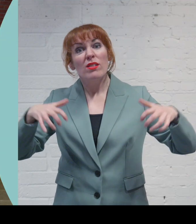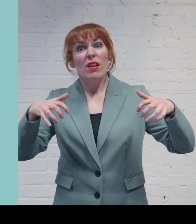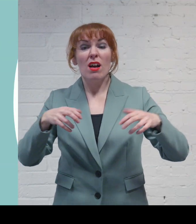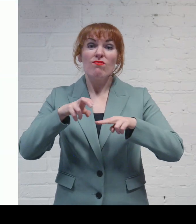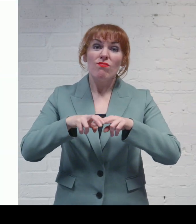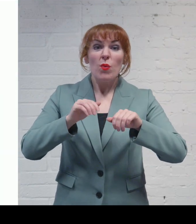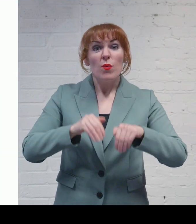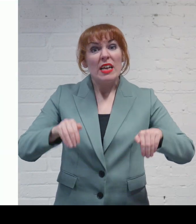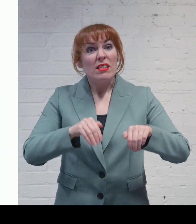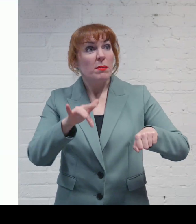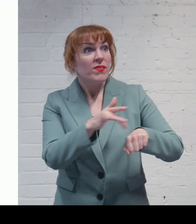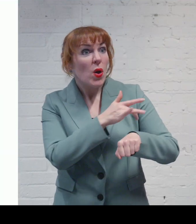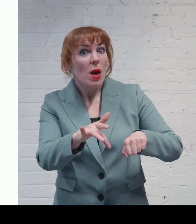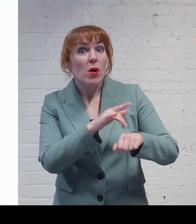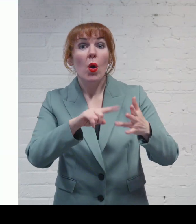during the interval.